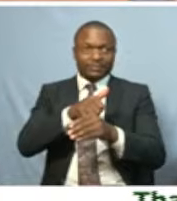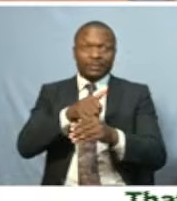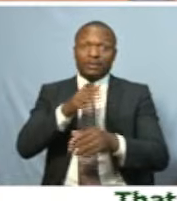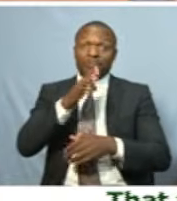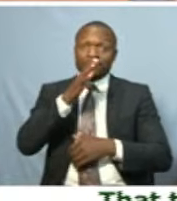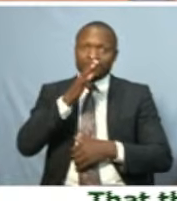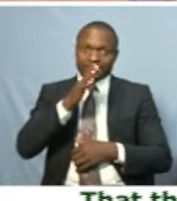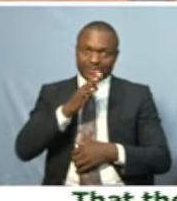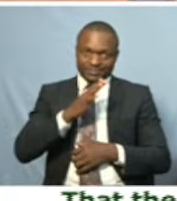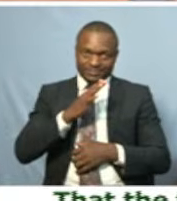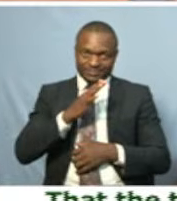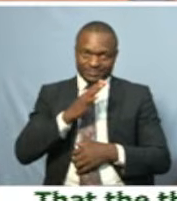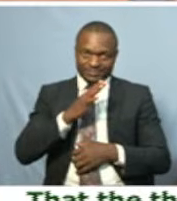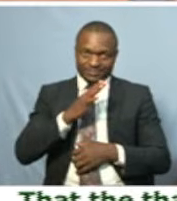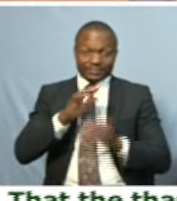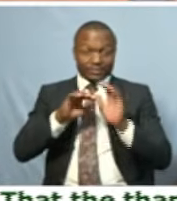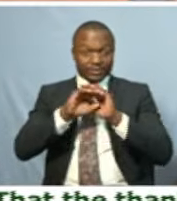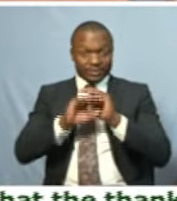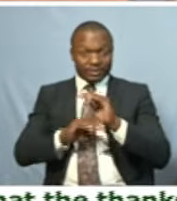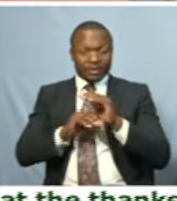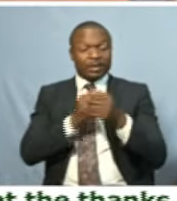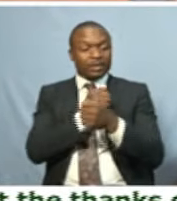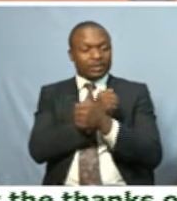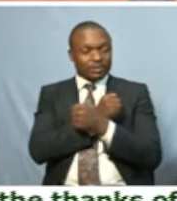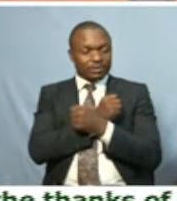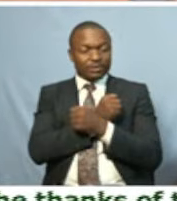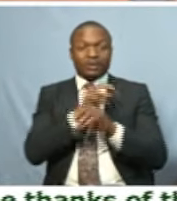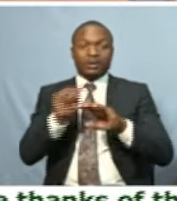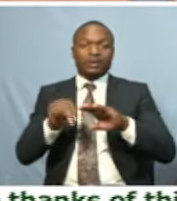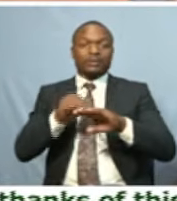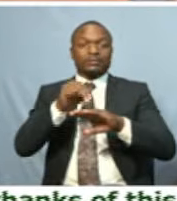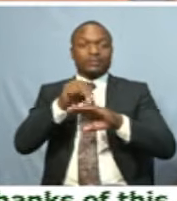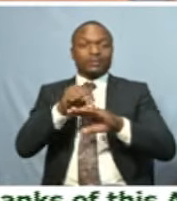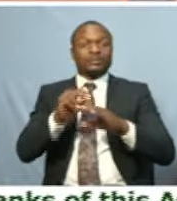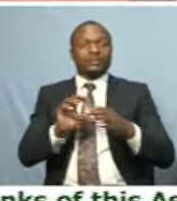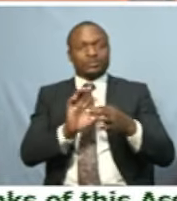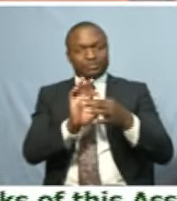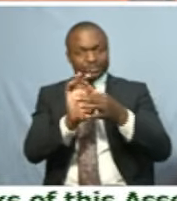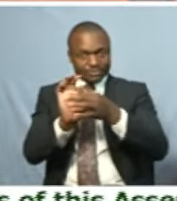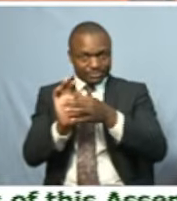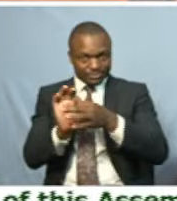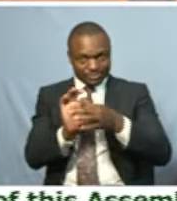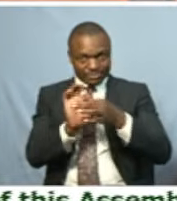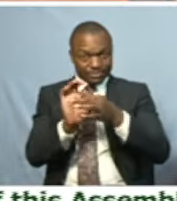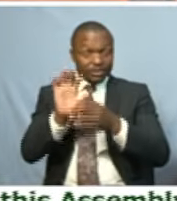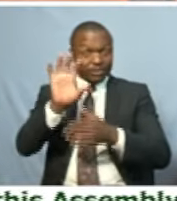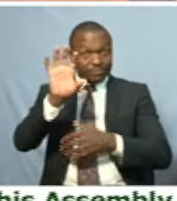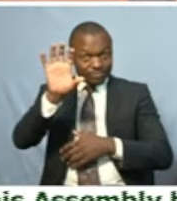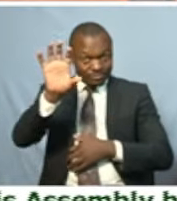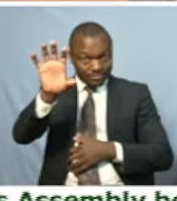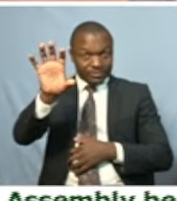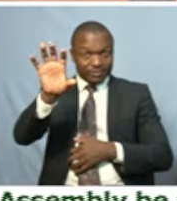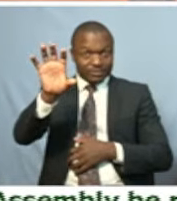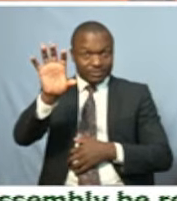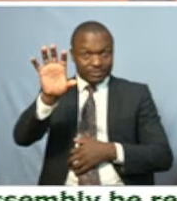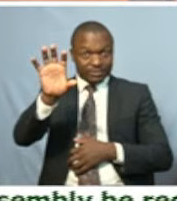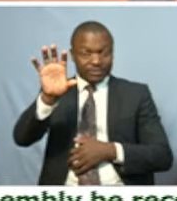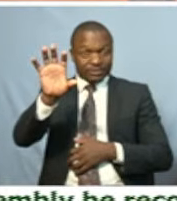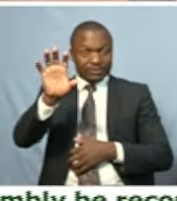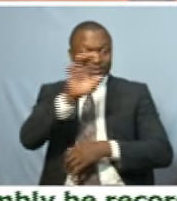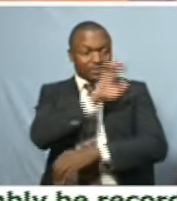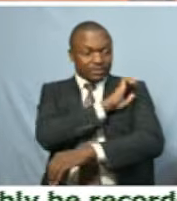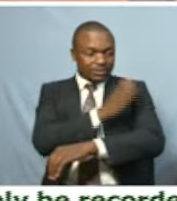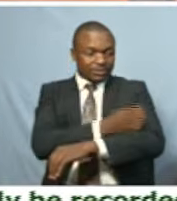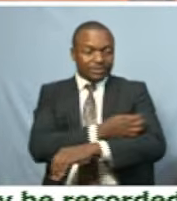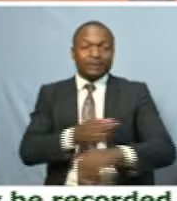Madam, under patriotism and national unity, the province has been empowering